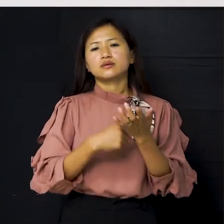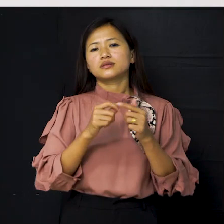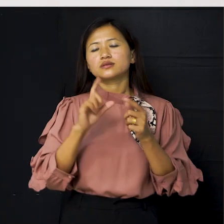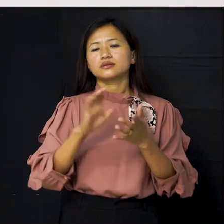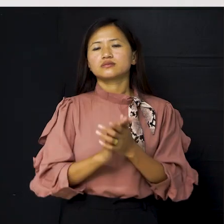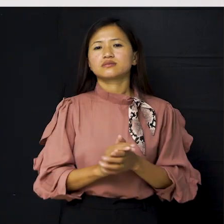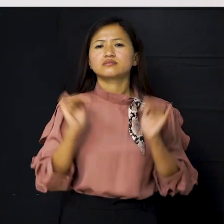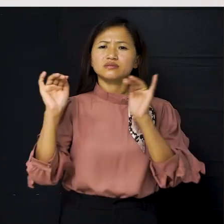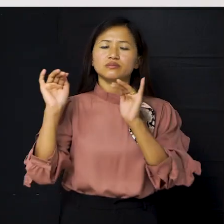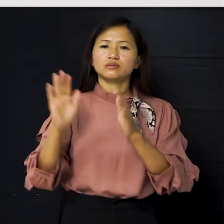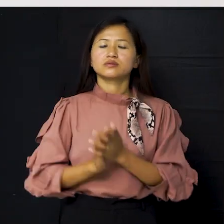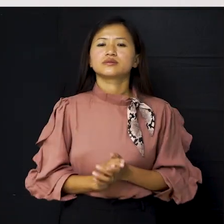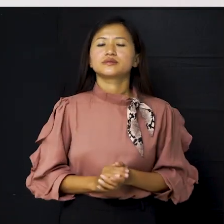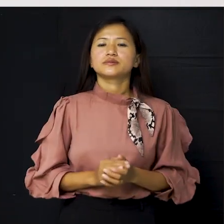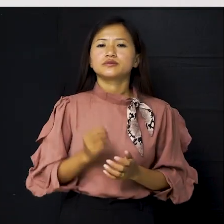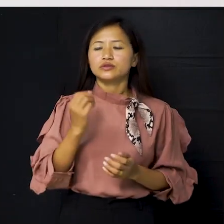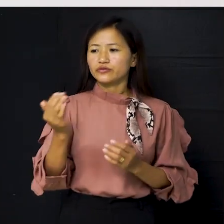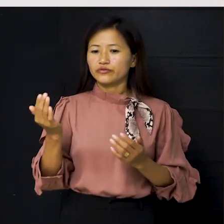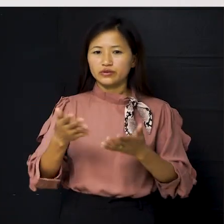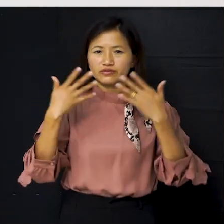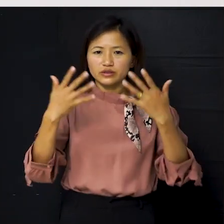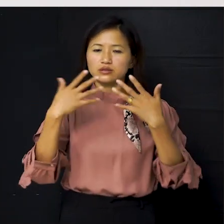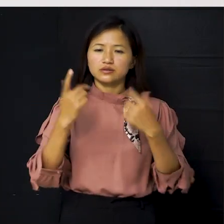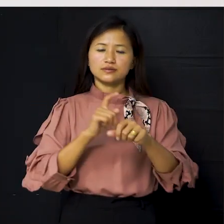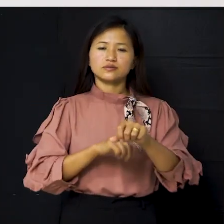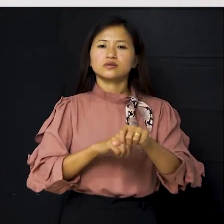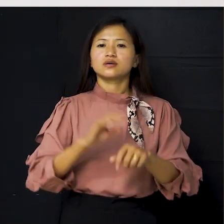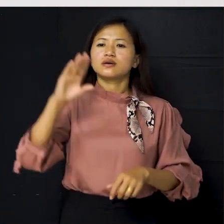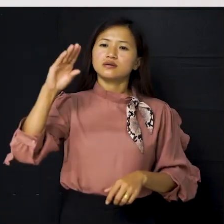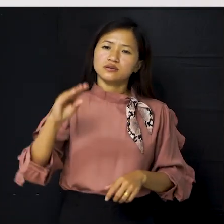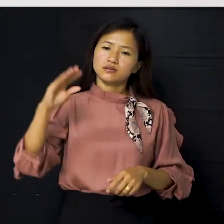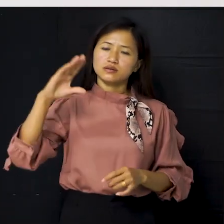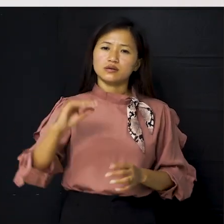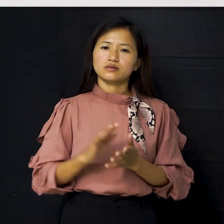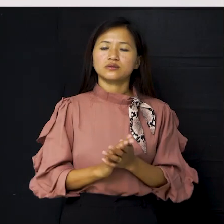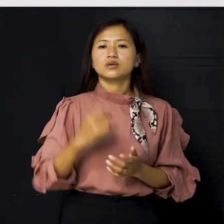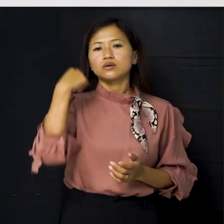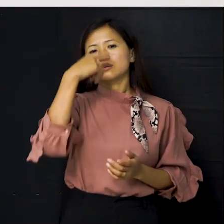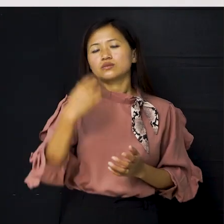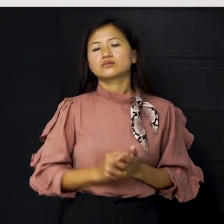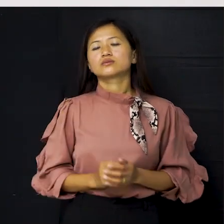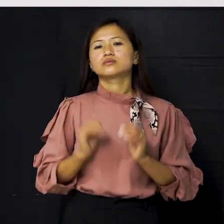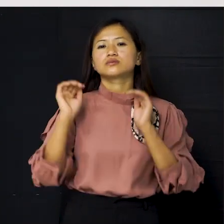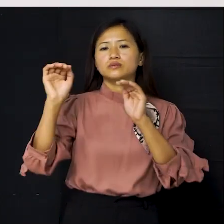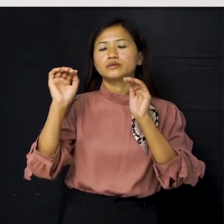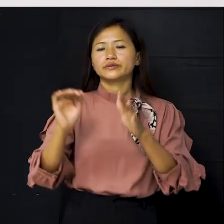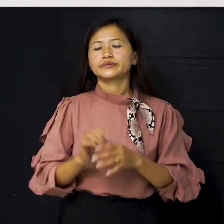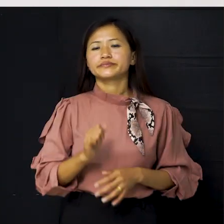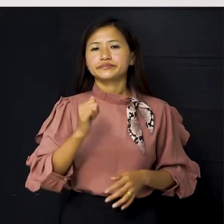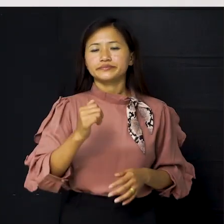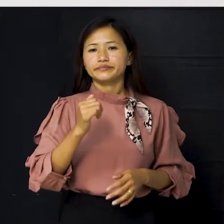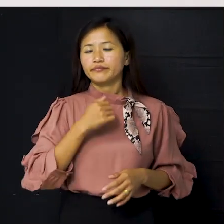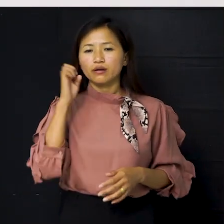stopped supporting him with the face of time. So he had lesser and lesser people who supported him, and those